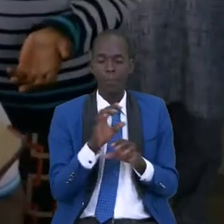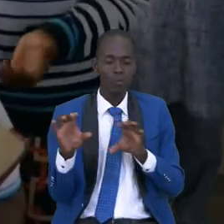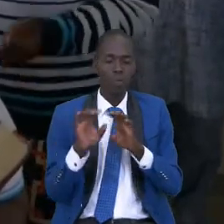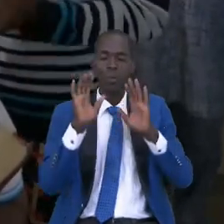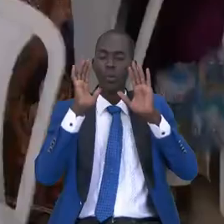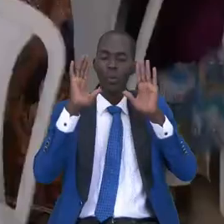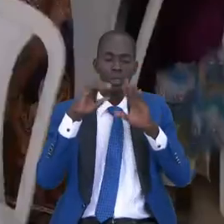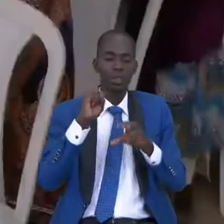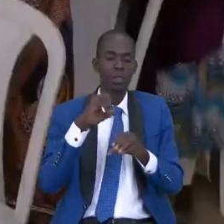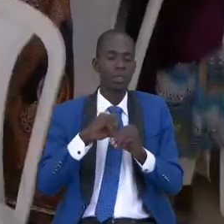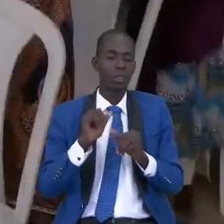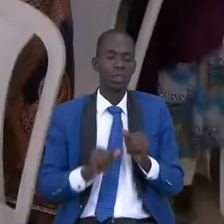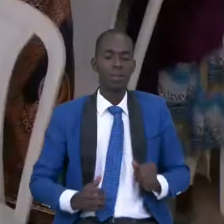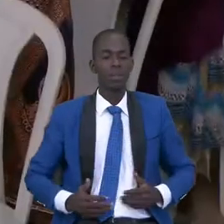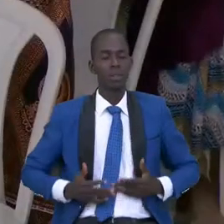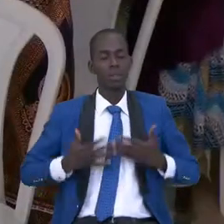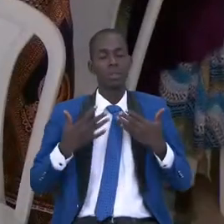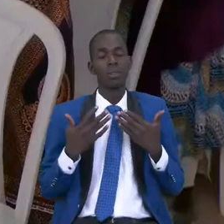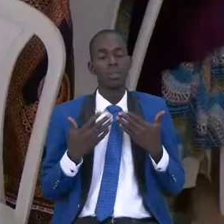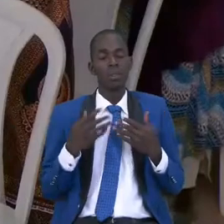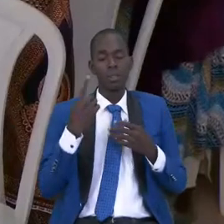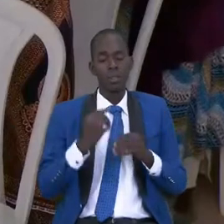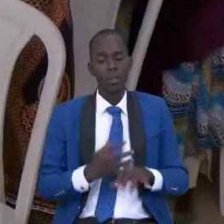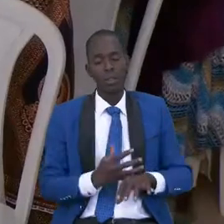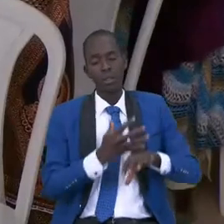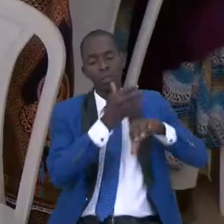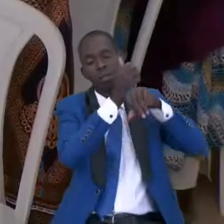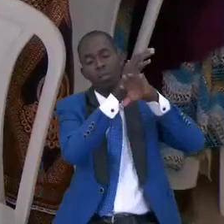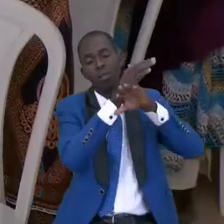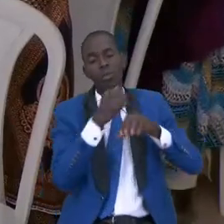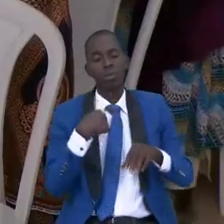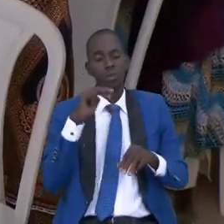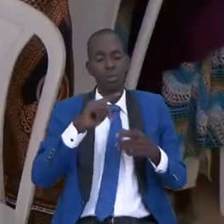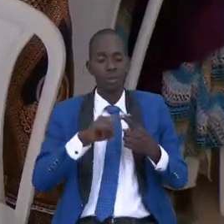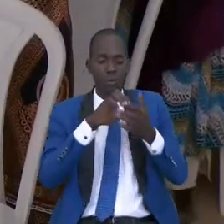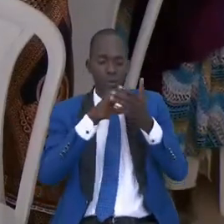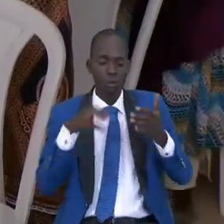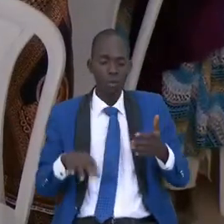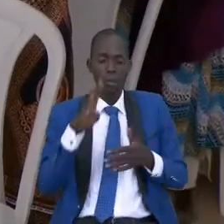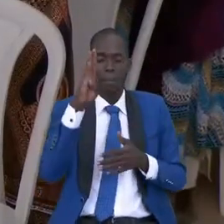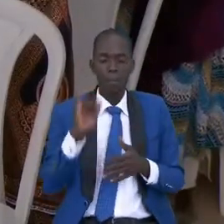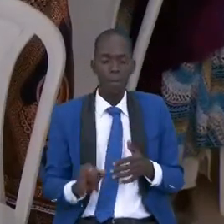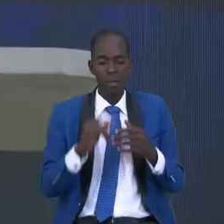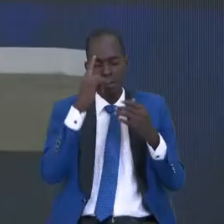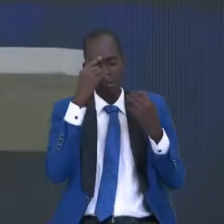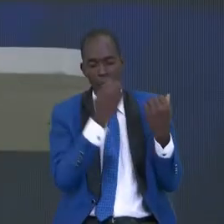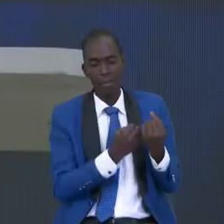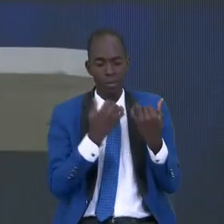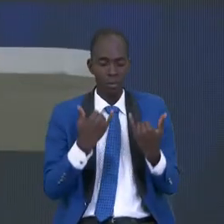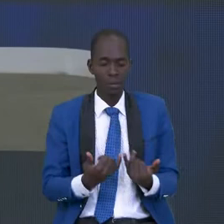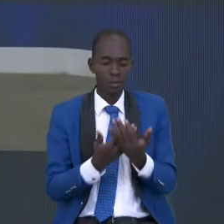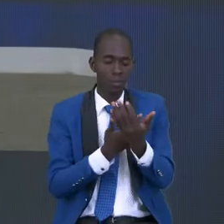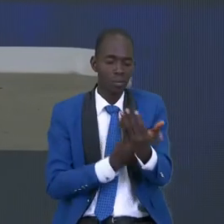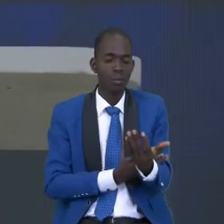every life. Amen. The mountain we ought to remove. By faith this morning,